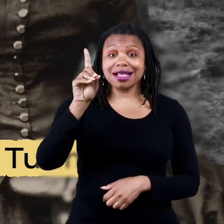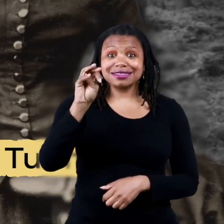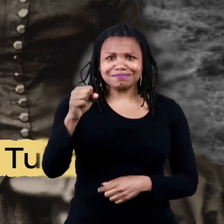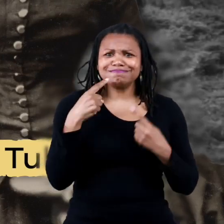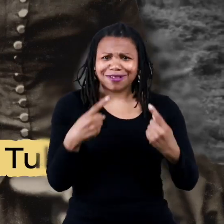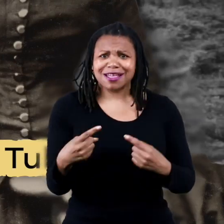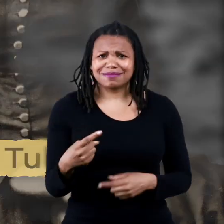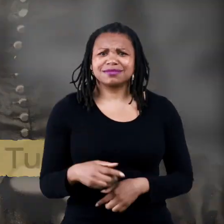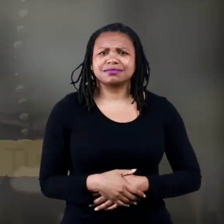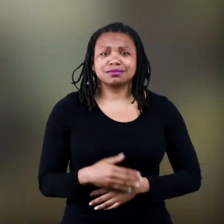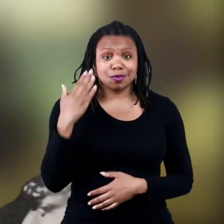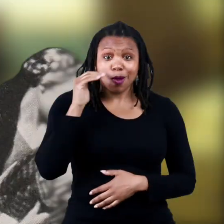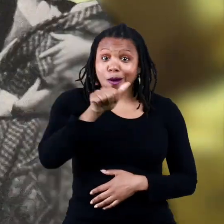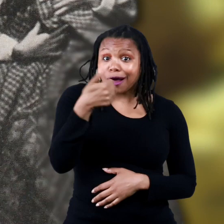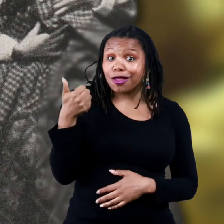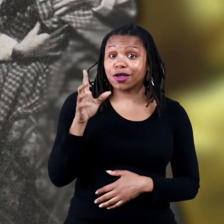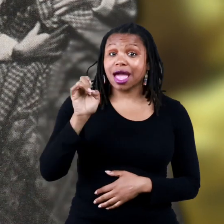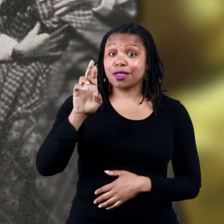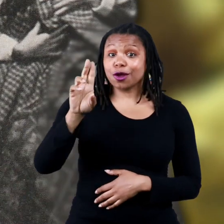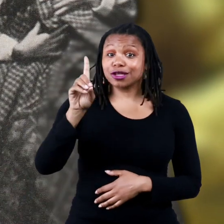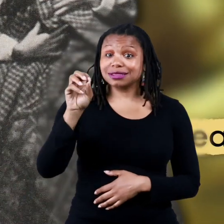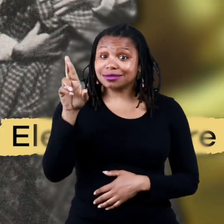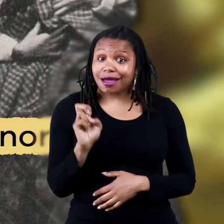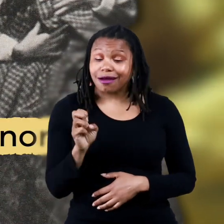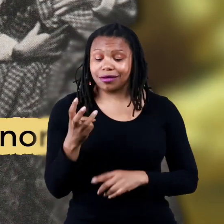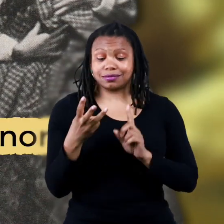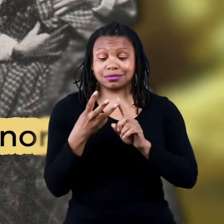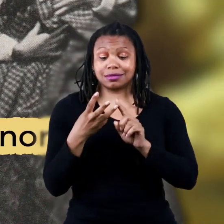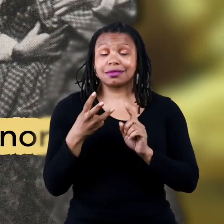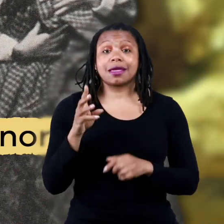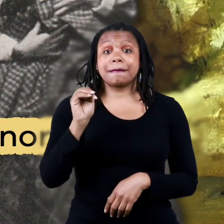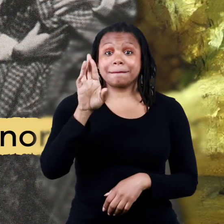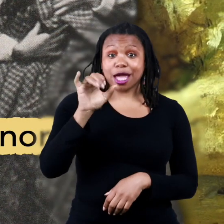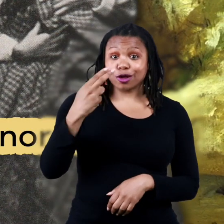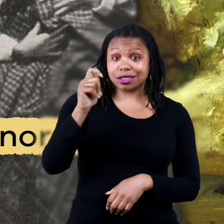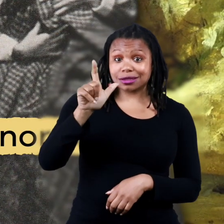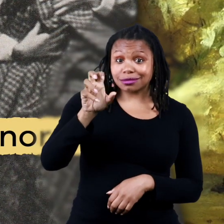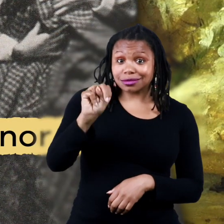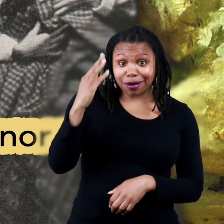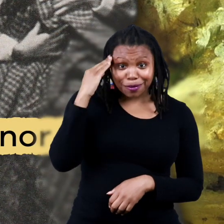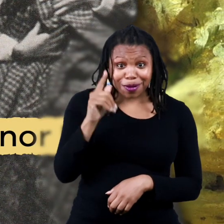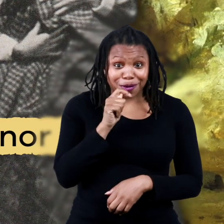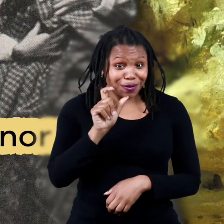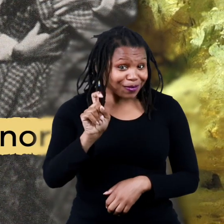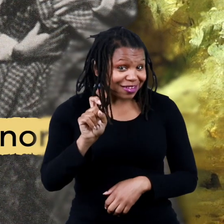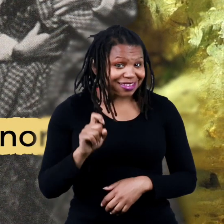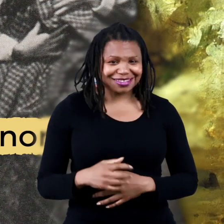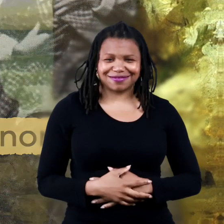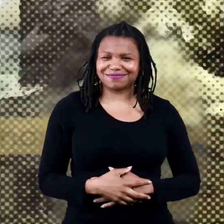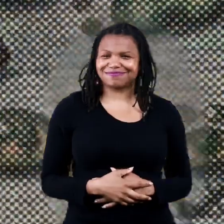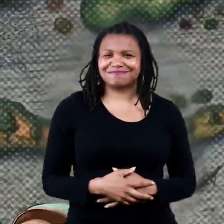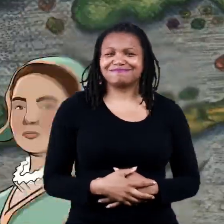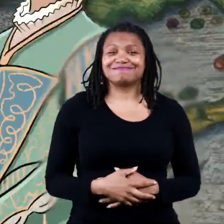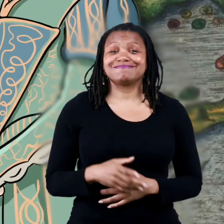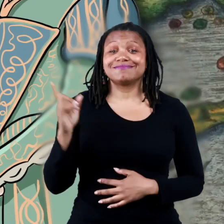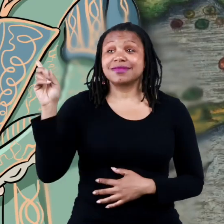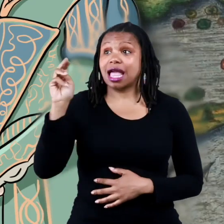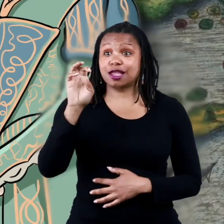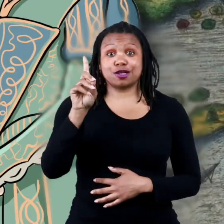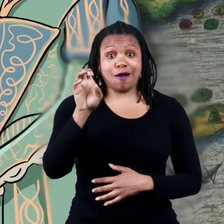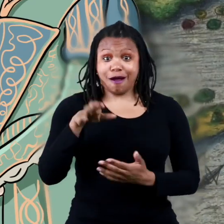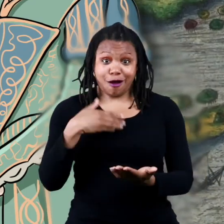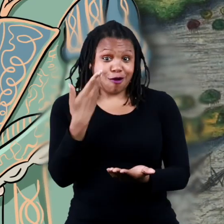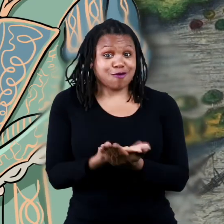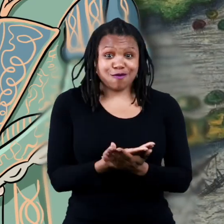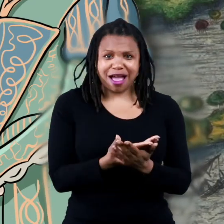Abigail Adams. But what about Eleanor Dare or Mary Chilton? Eleanor